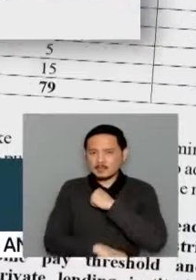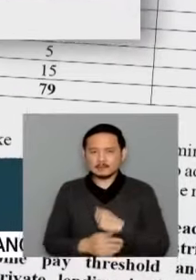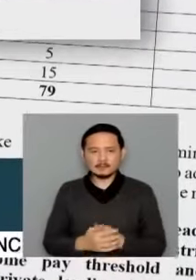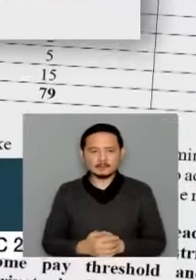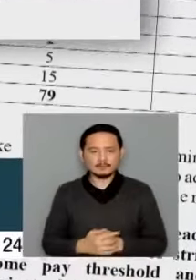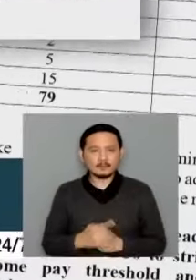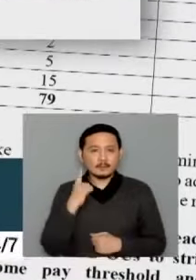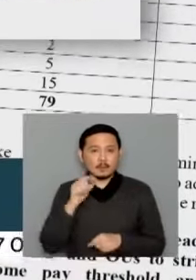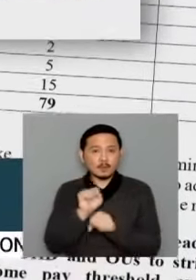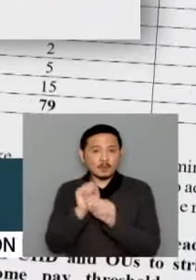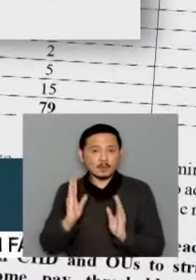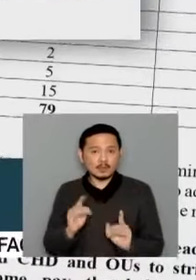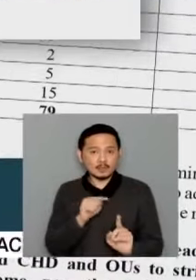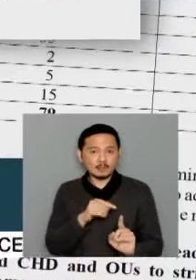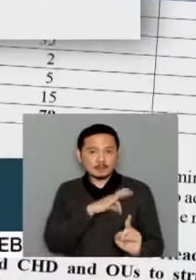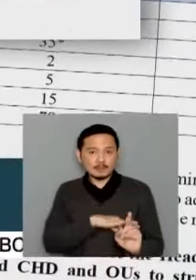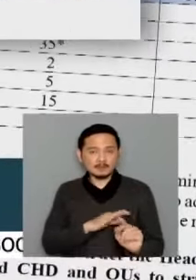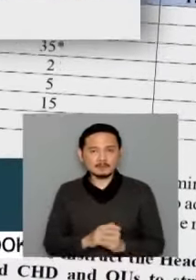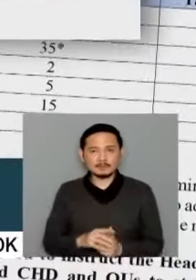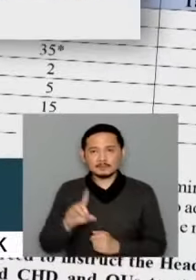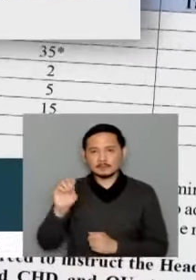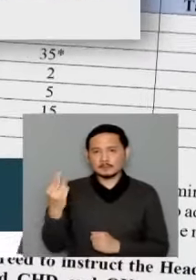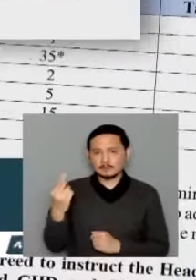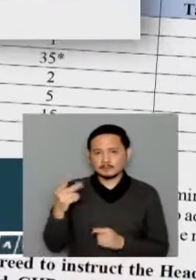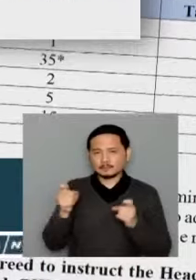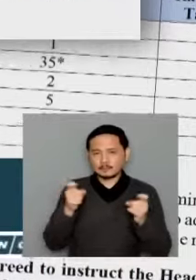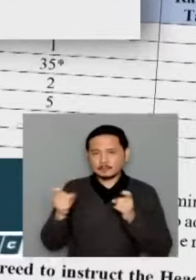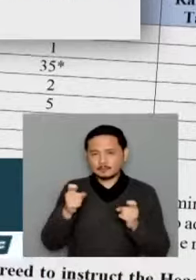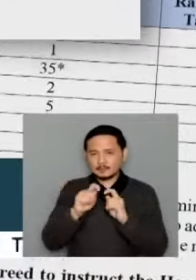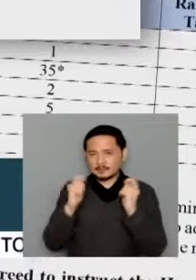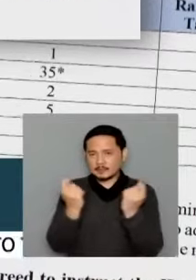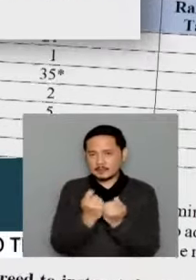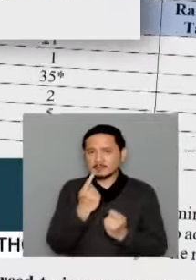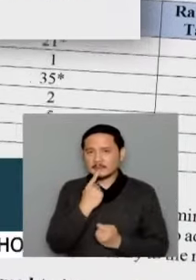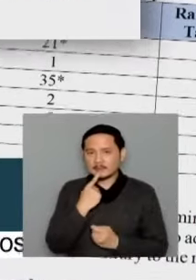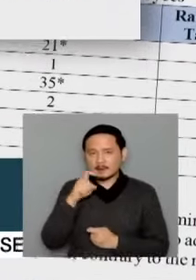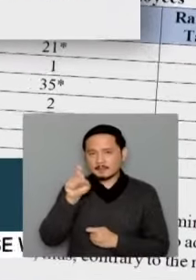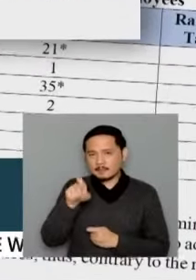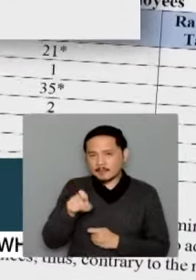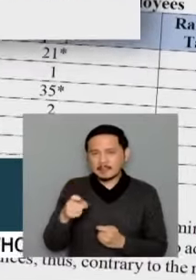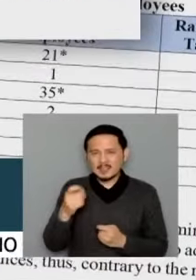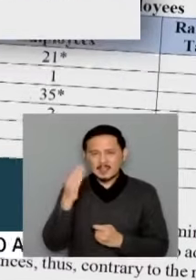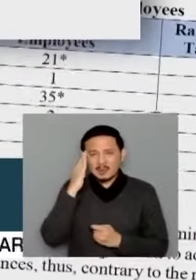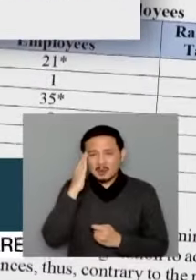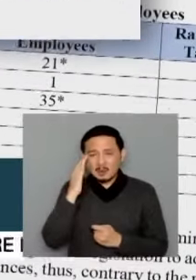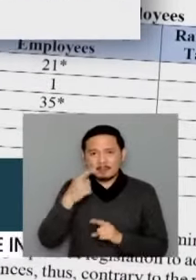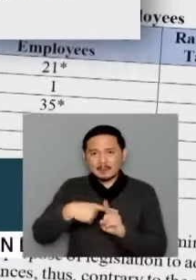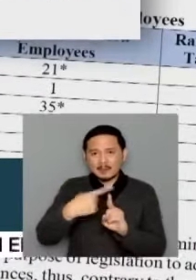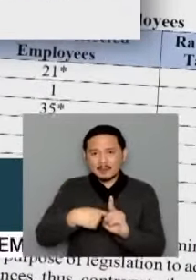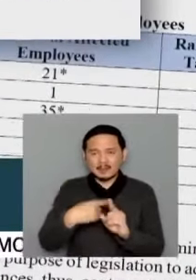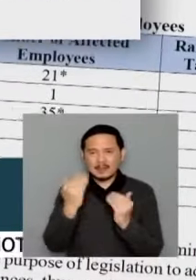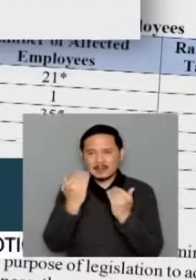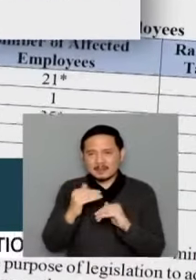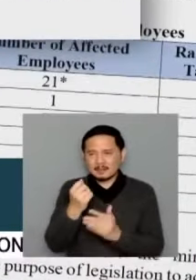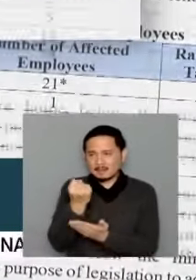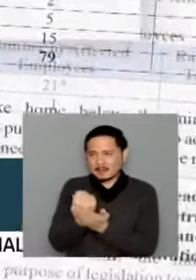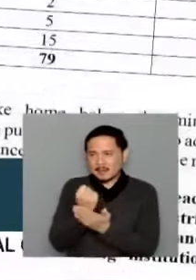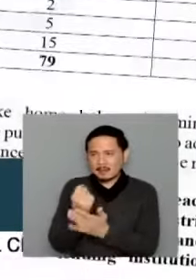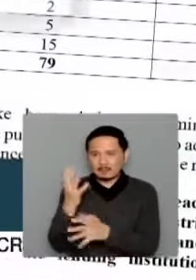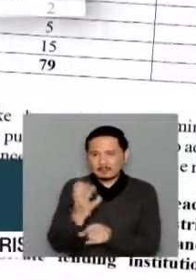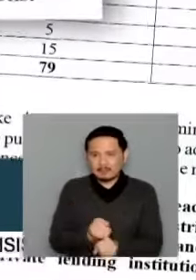team also urged the DOH management to adequately monitor the monthly minimum net take-home of employees after a total of 79